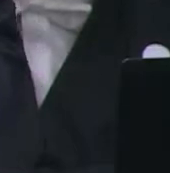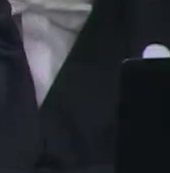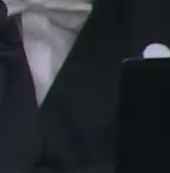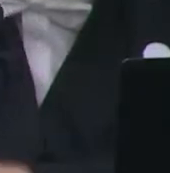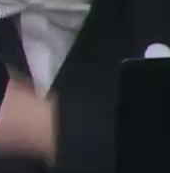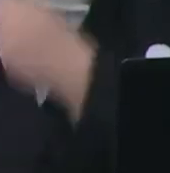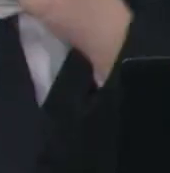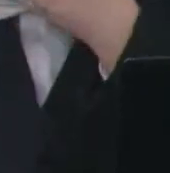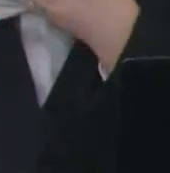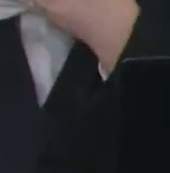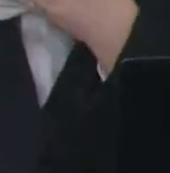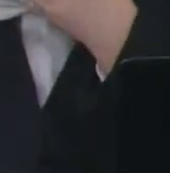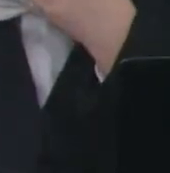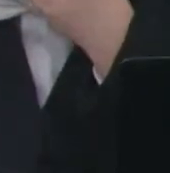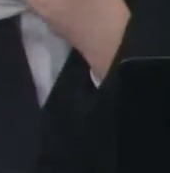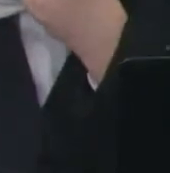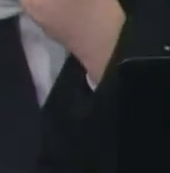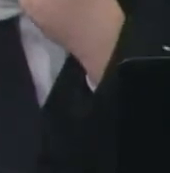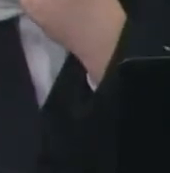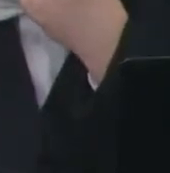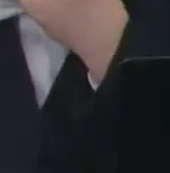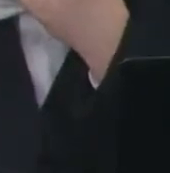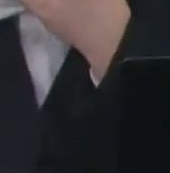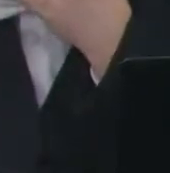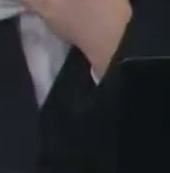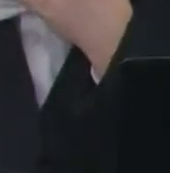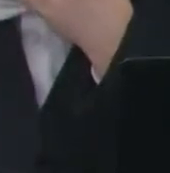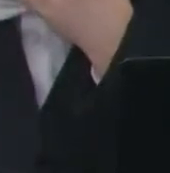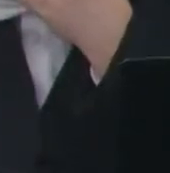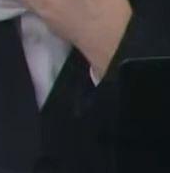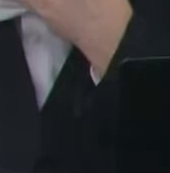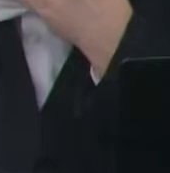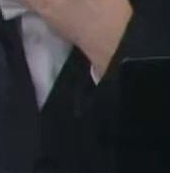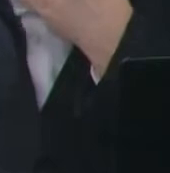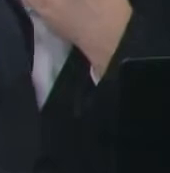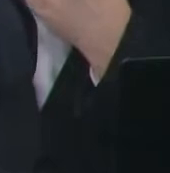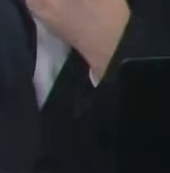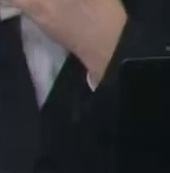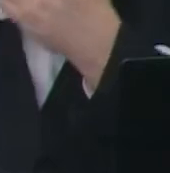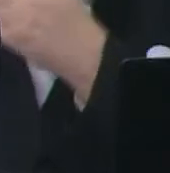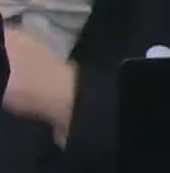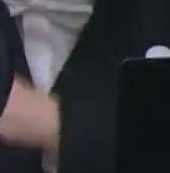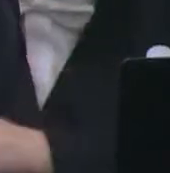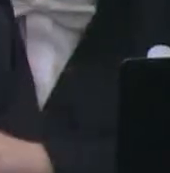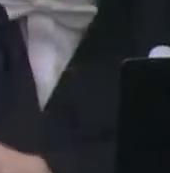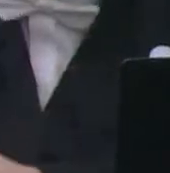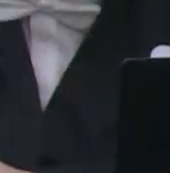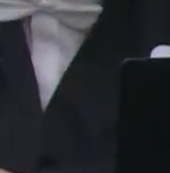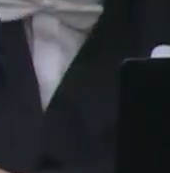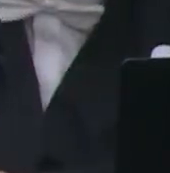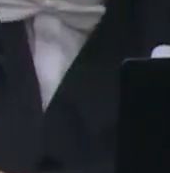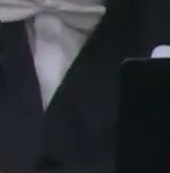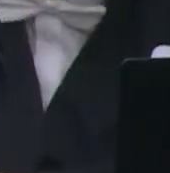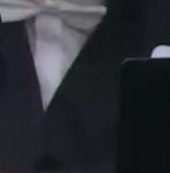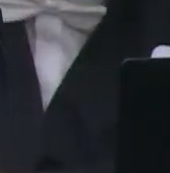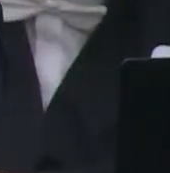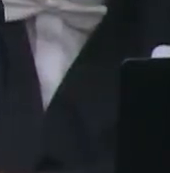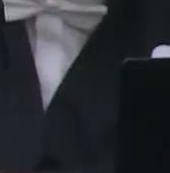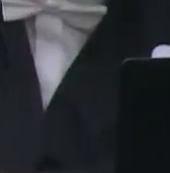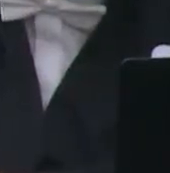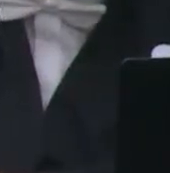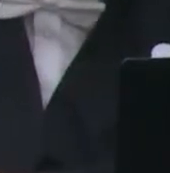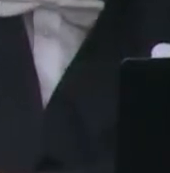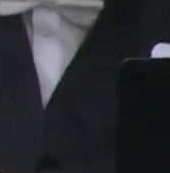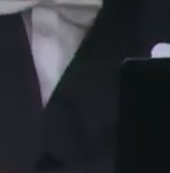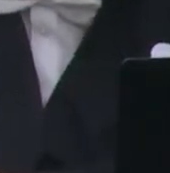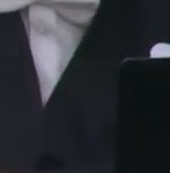they've succeeded in doing, in building Temasek. In China, COSAC is exactly what they have done, and